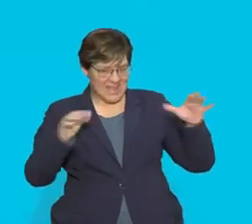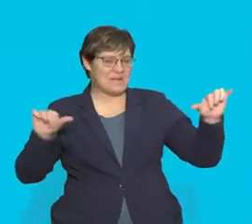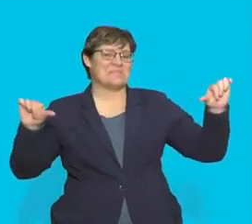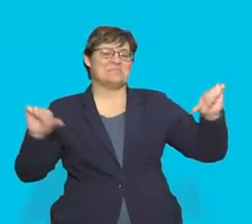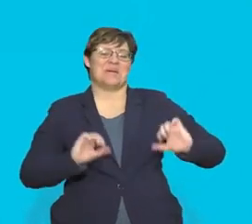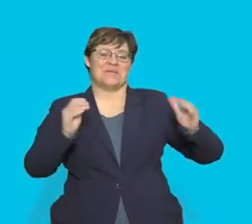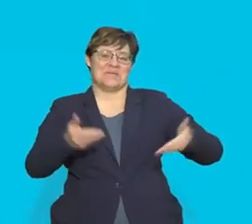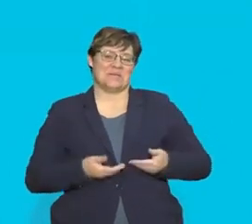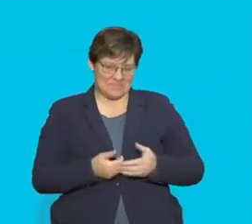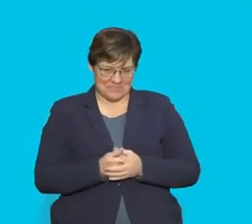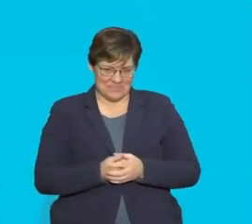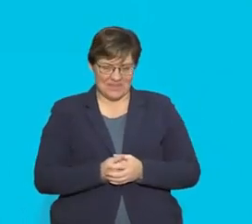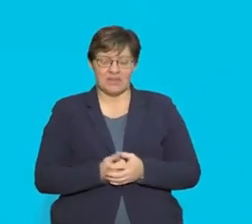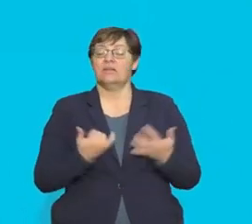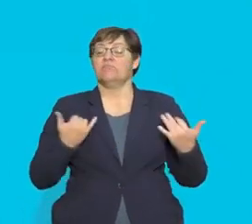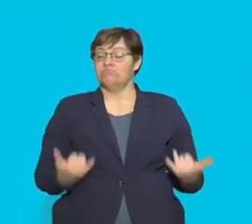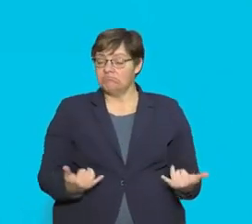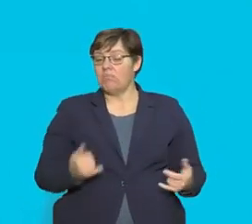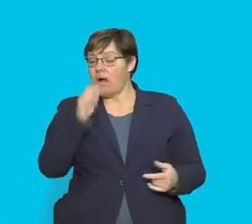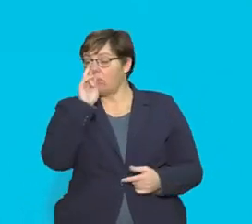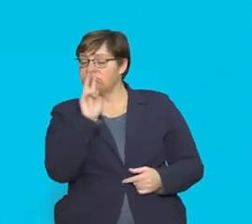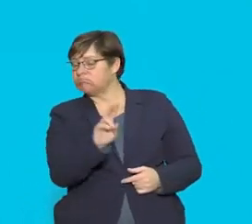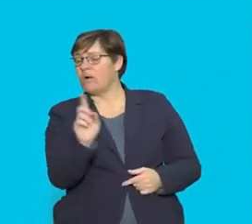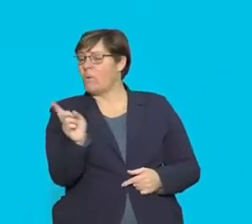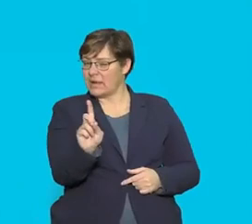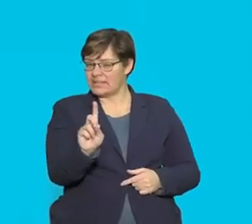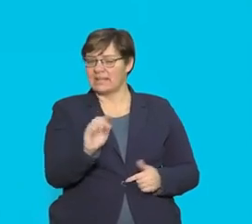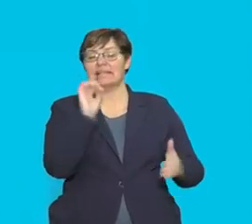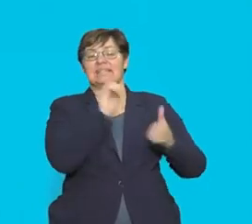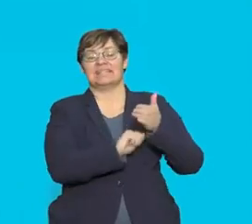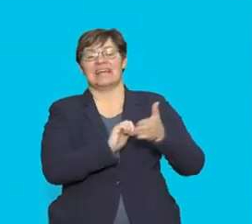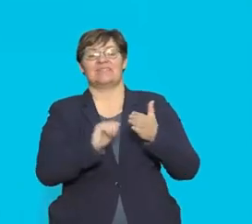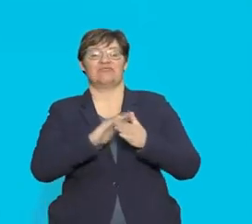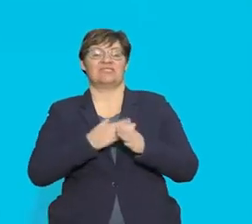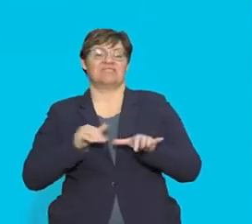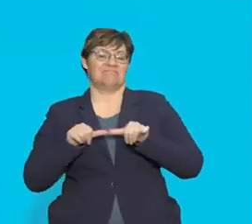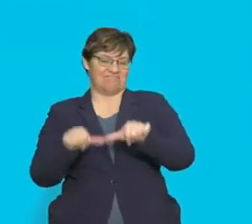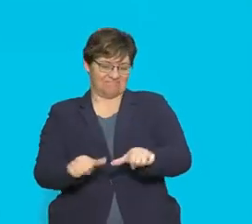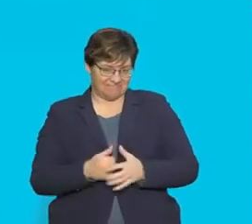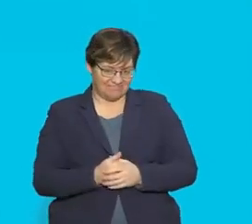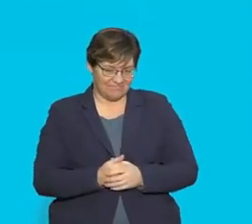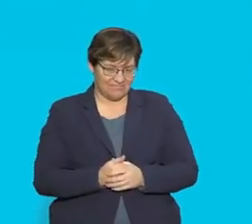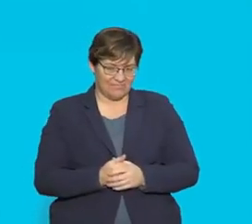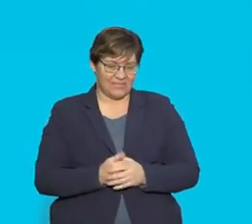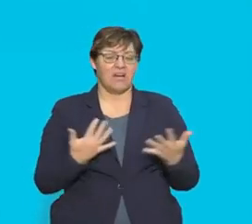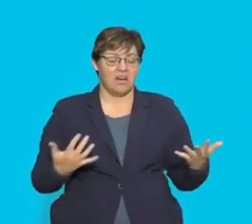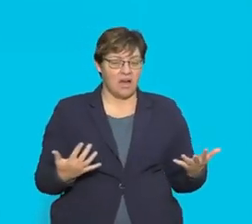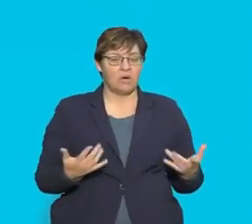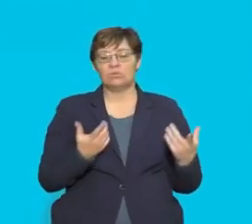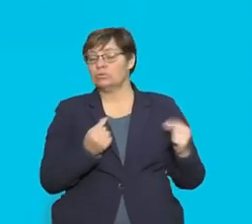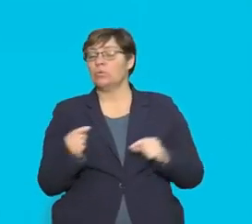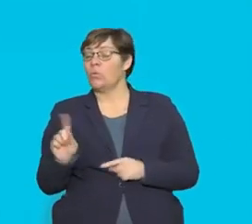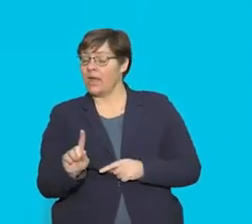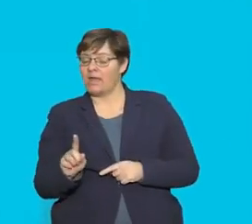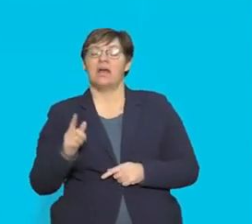Hi guys, welcome back from the ad break. So we are still looking at the deductive reasoning that we undergo in terms